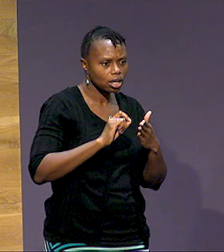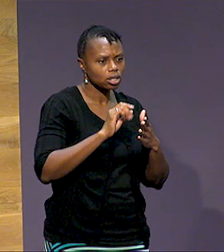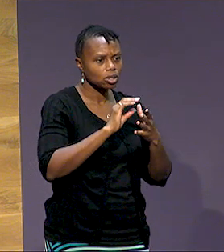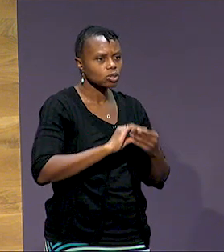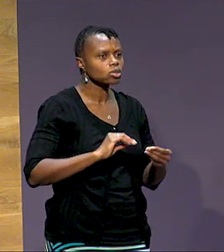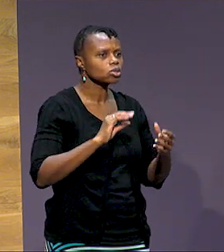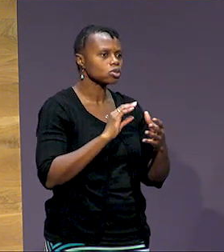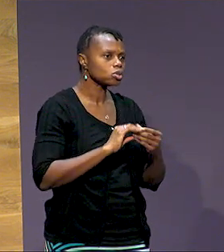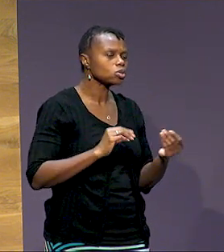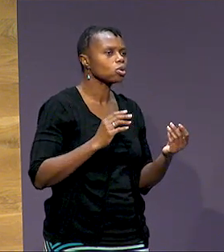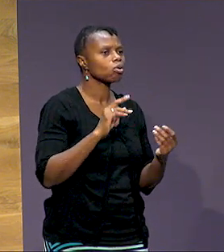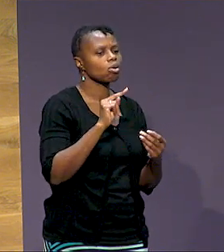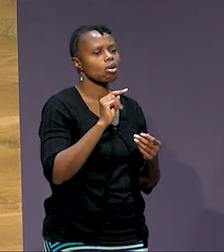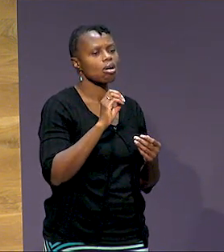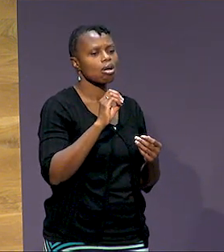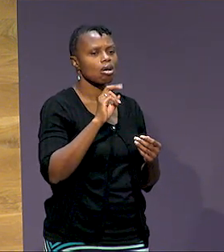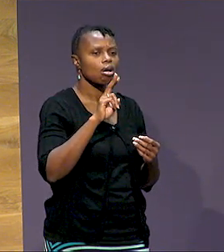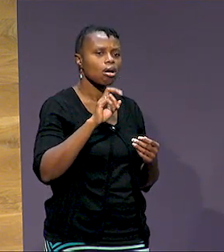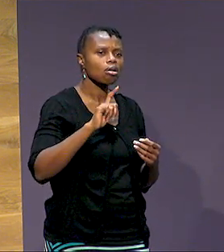form storytelling,